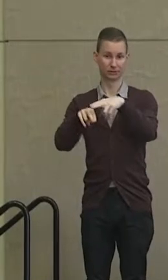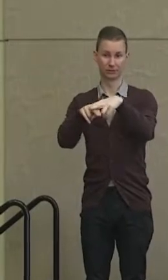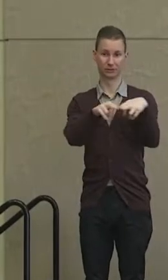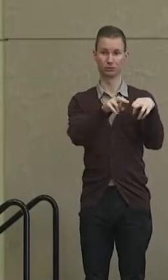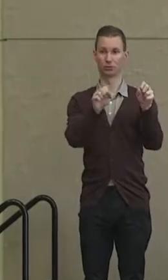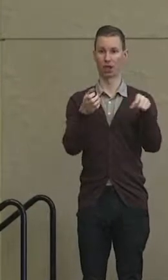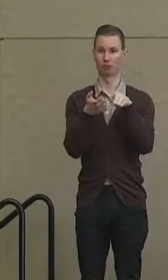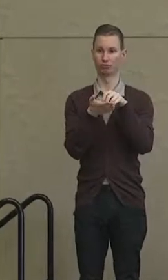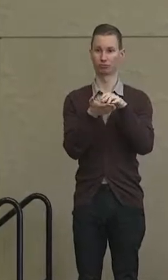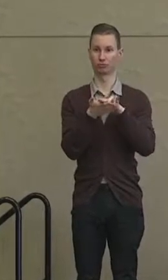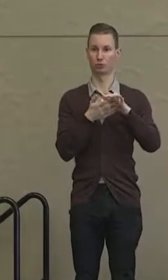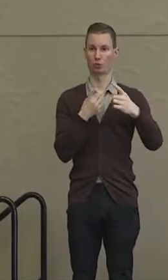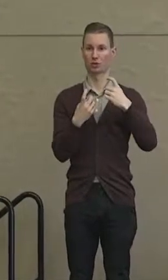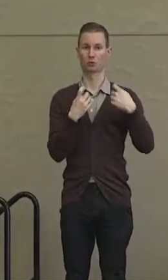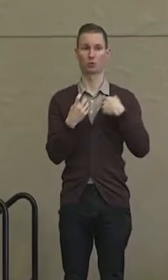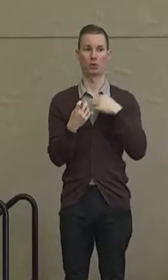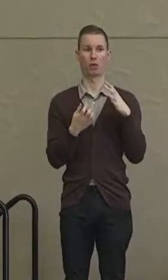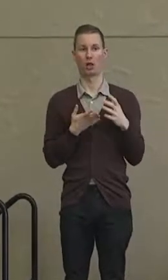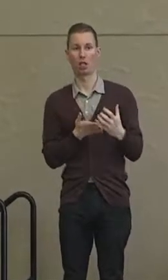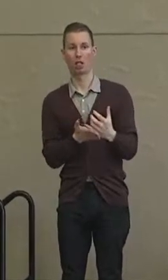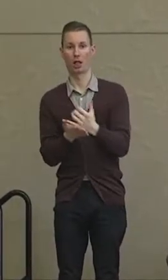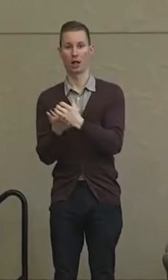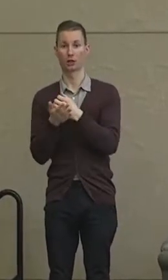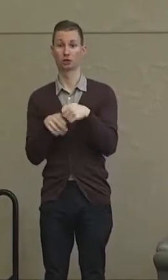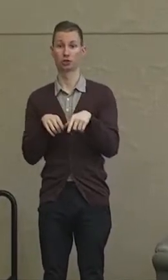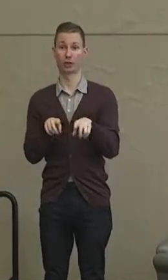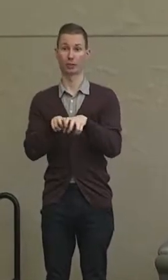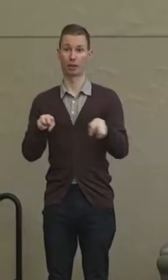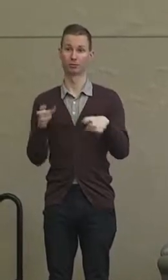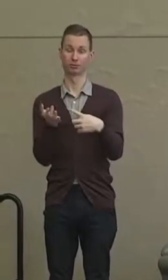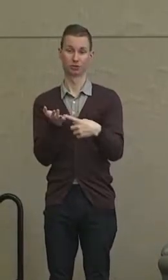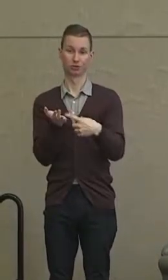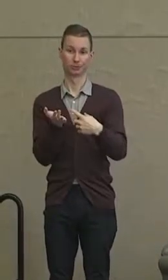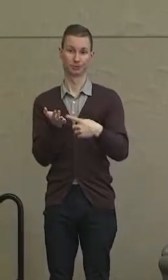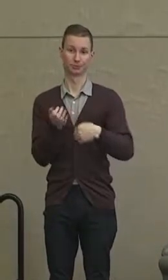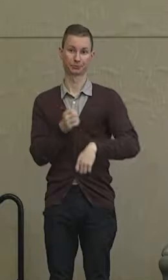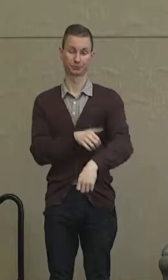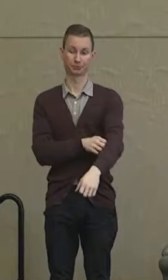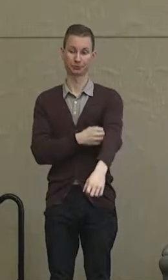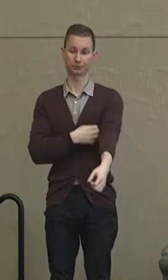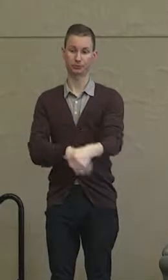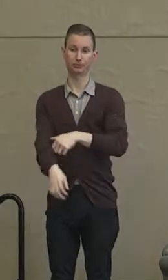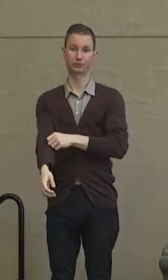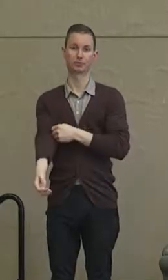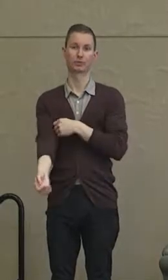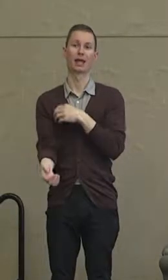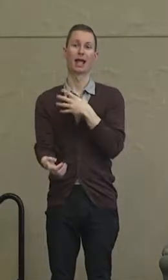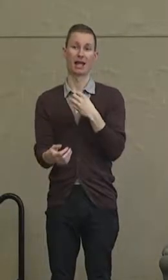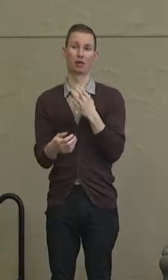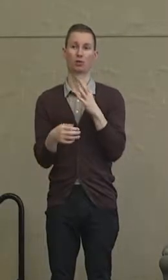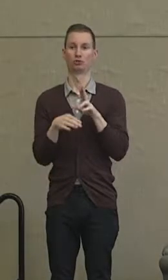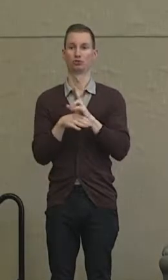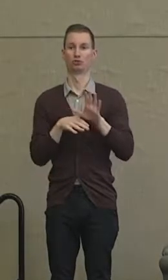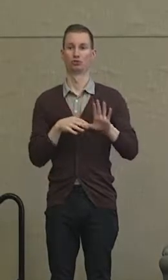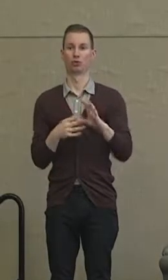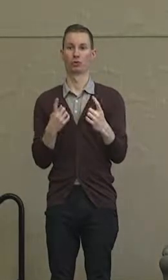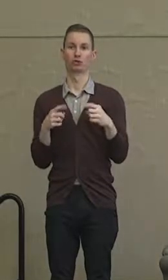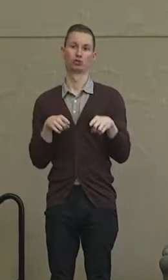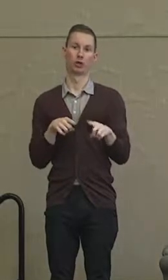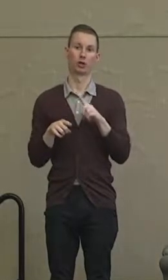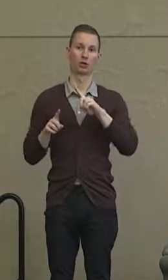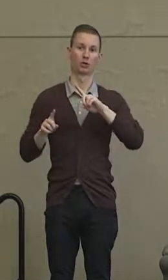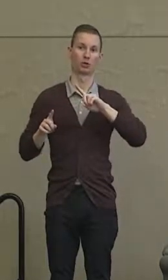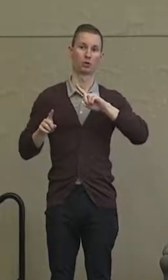write down your questions, and we will collect them during the panel discussion and utilize them during the Q&A session, which will probably